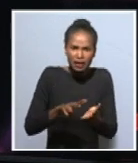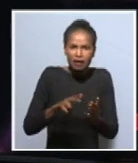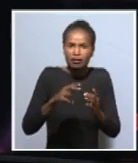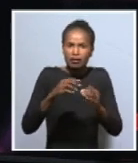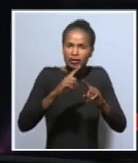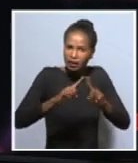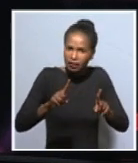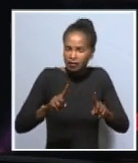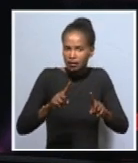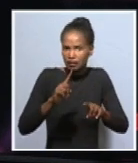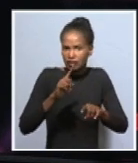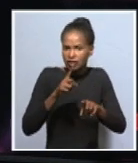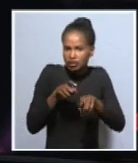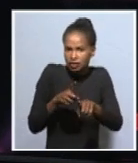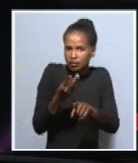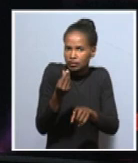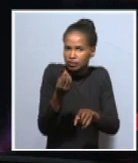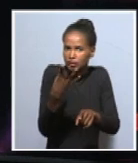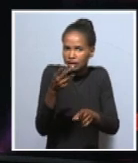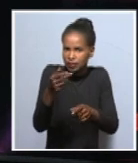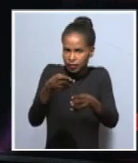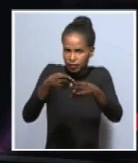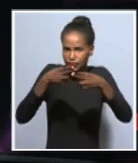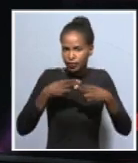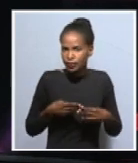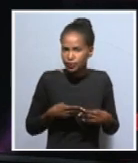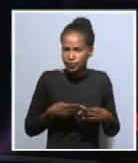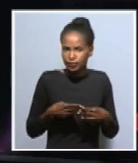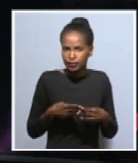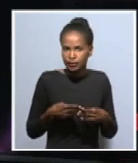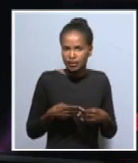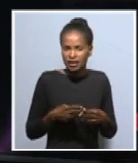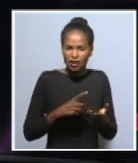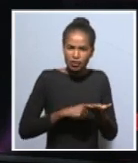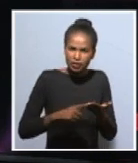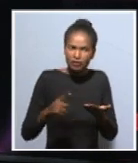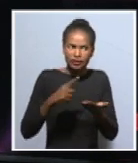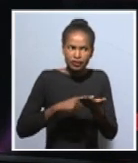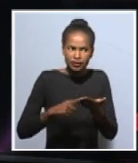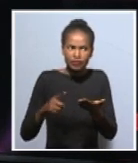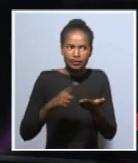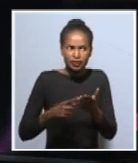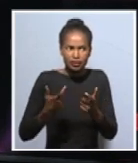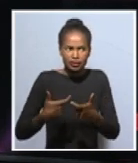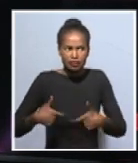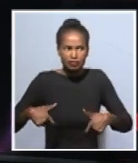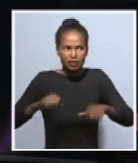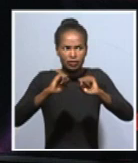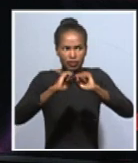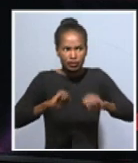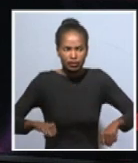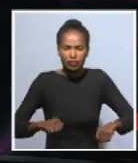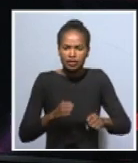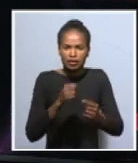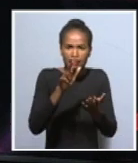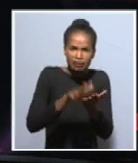stages, depending on the loan amount. So, and every week we actually have meetings to decide on loans.